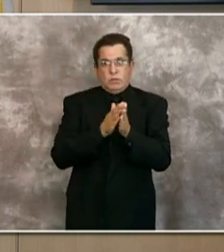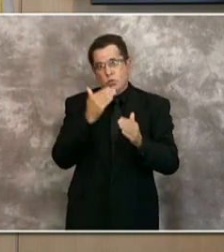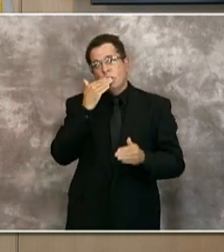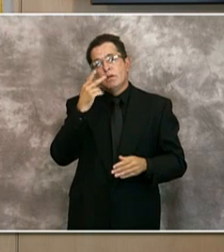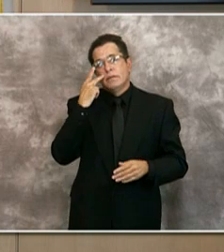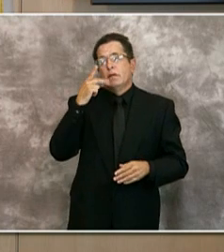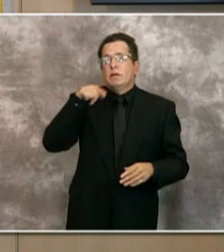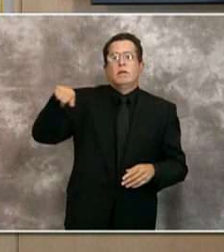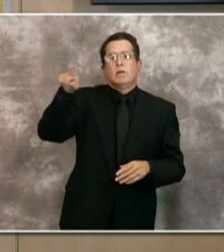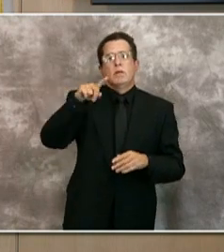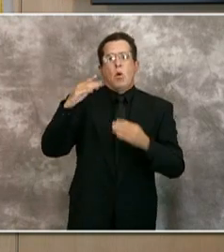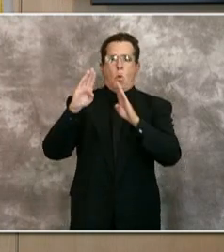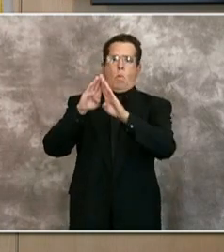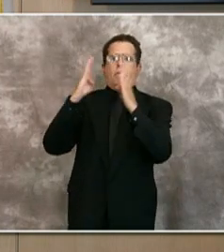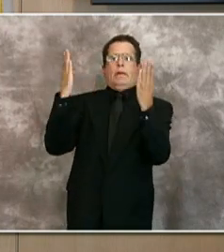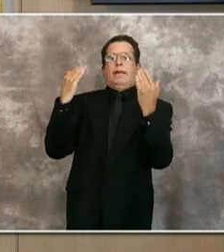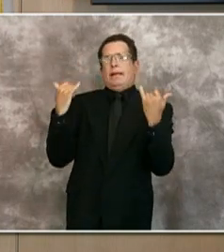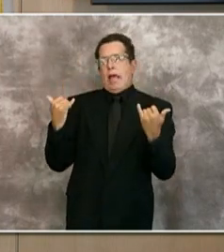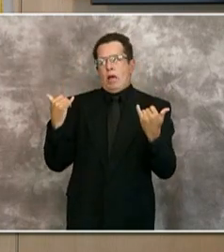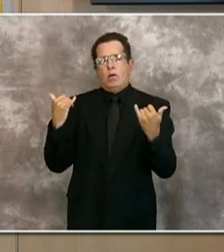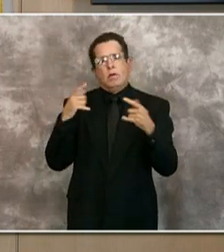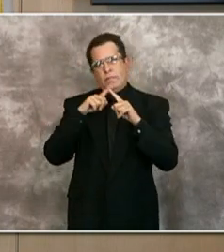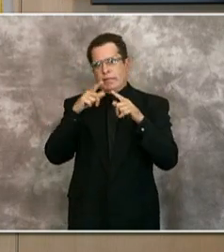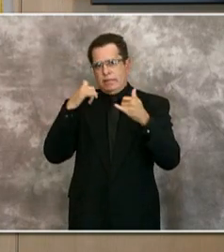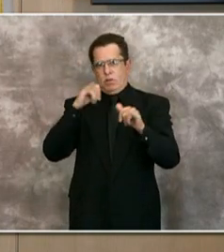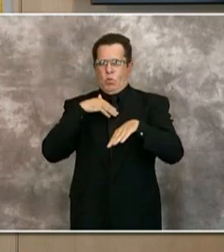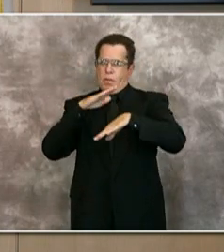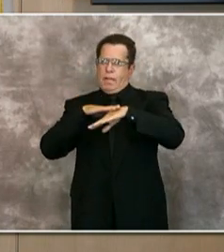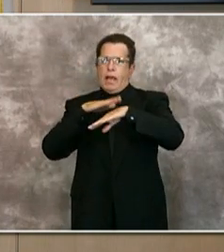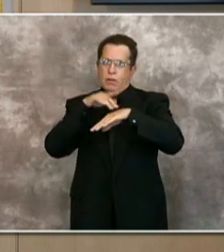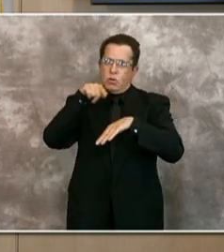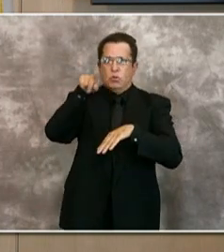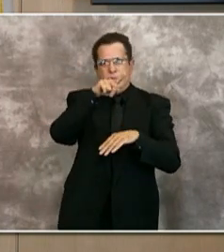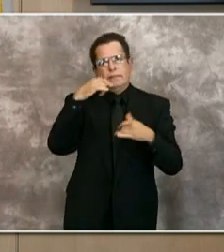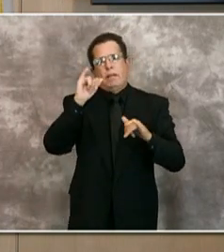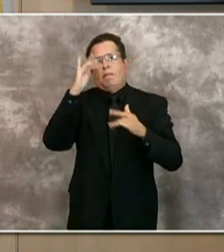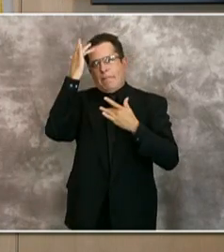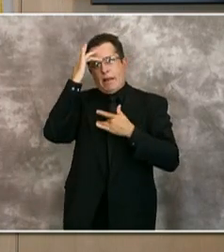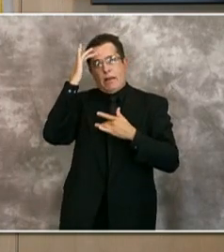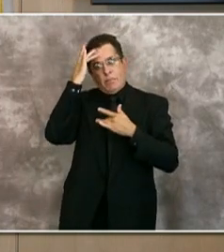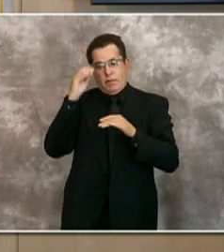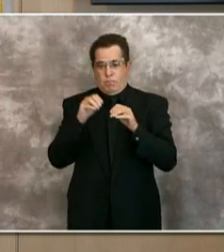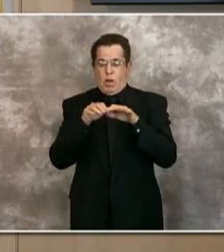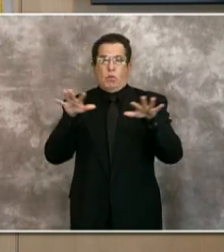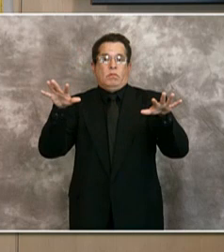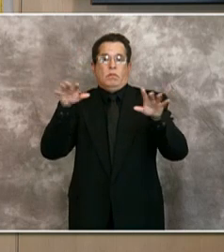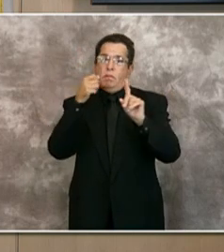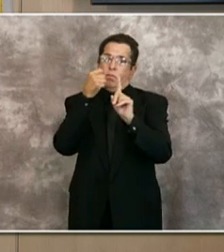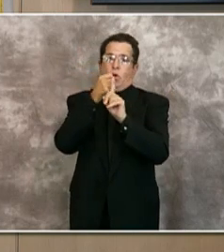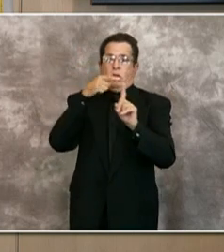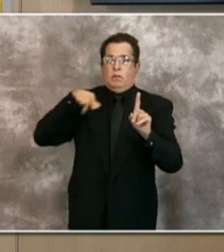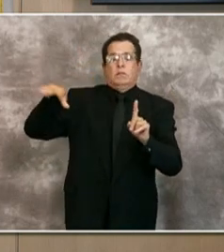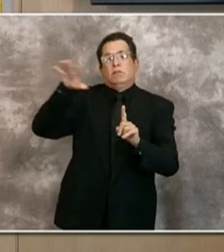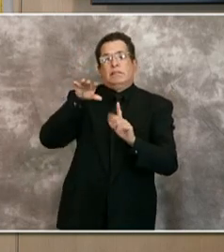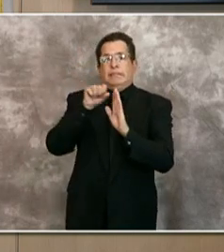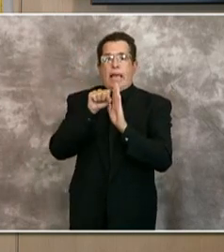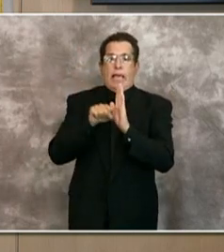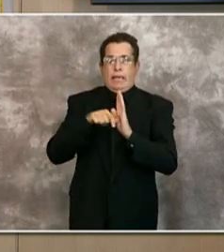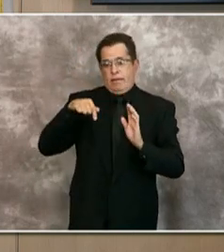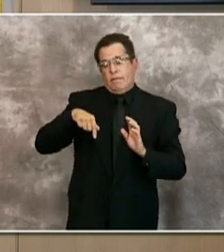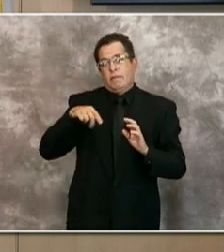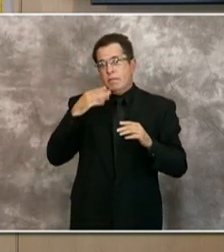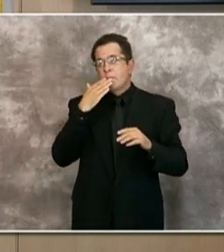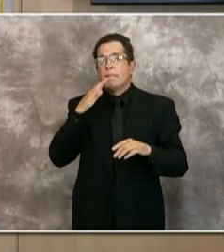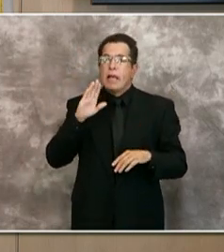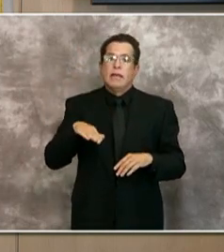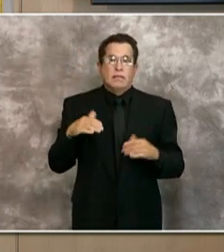we want to remind people that we are still in a pandemic that is hitting our state particularly hard. So we want to remind